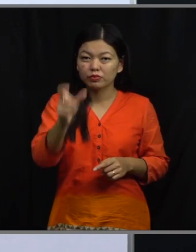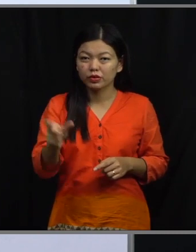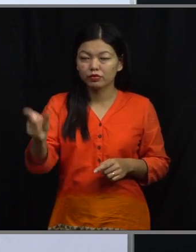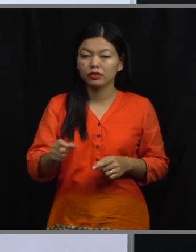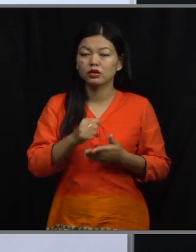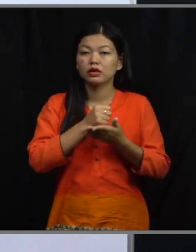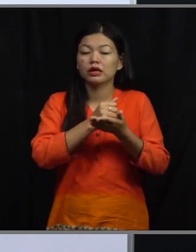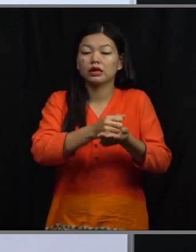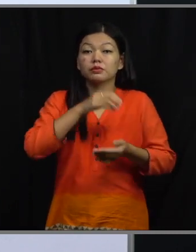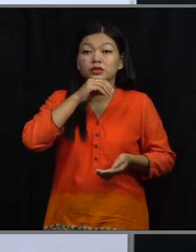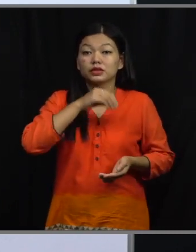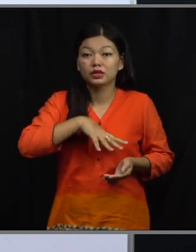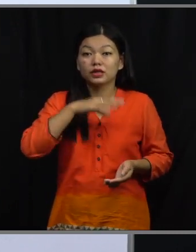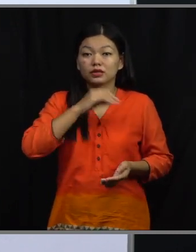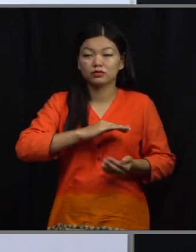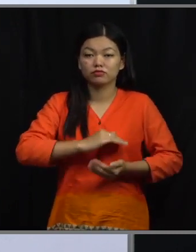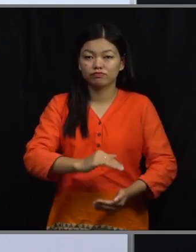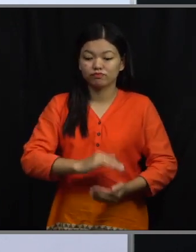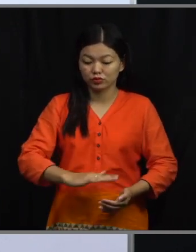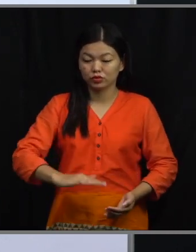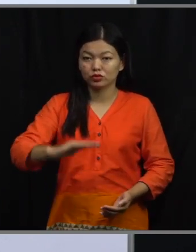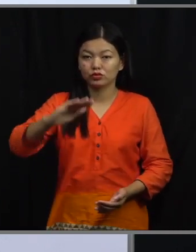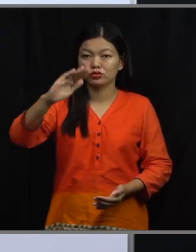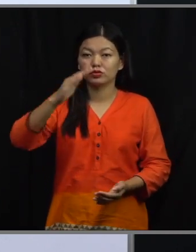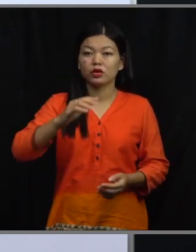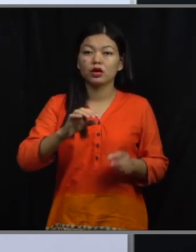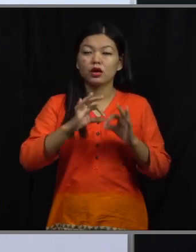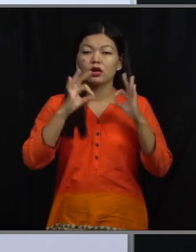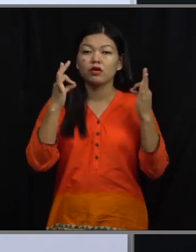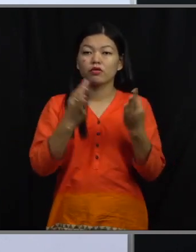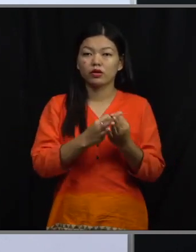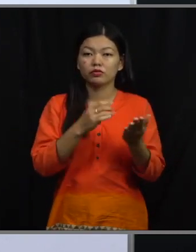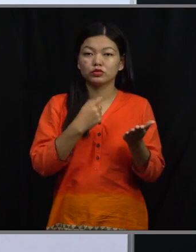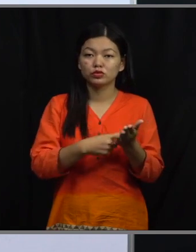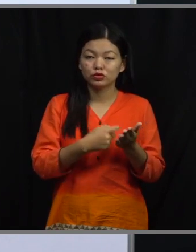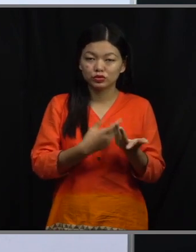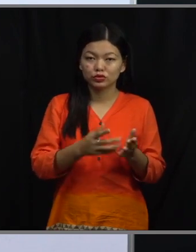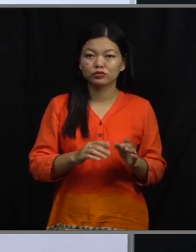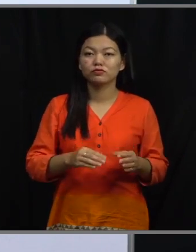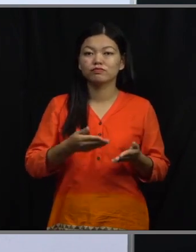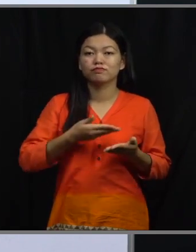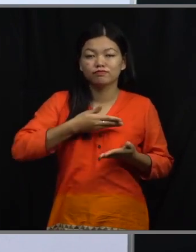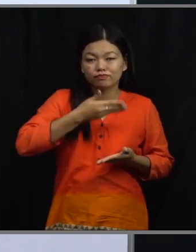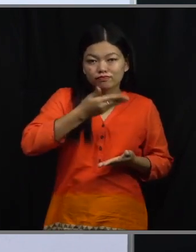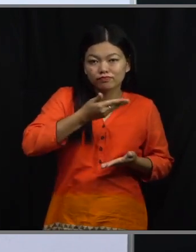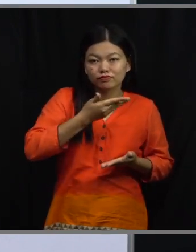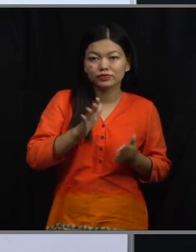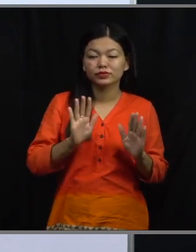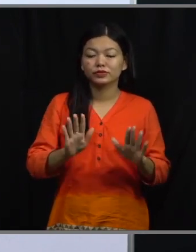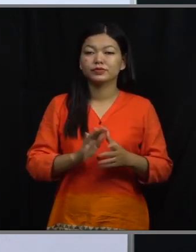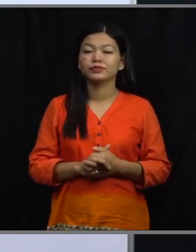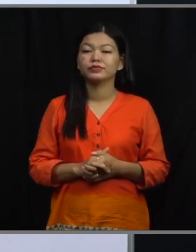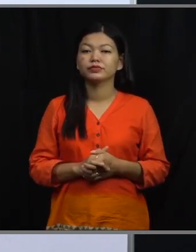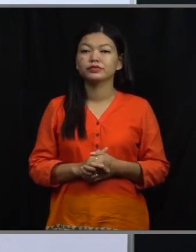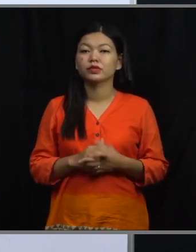the cultural norms of the family. Okay, so that is what we have discussed here. And when we talk about the